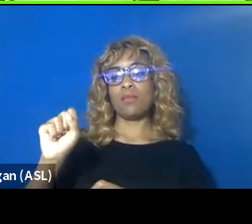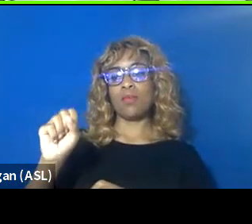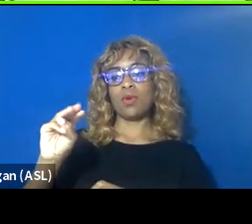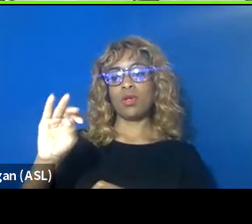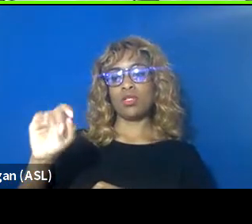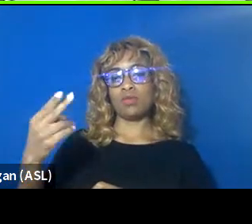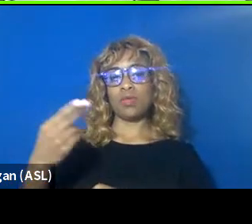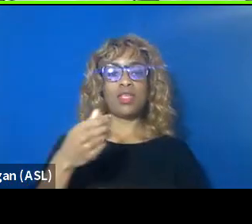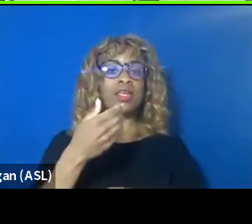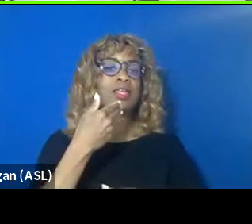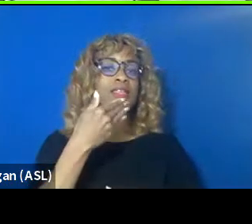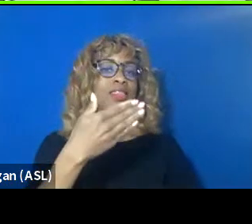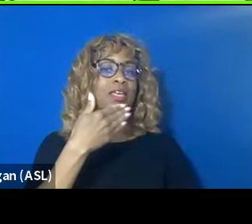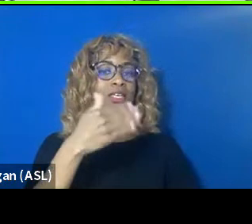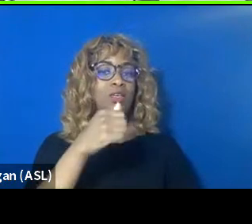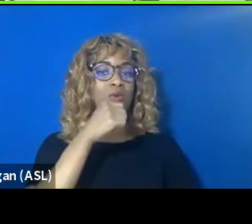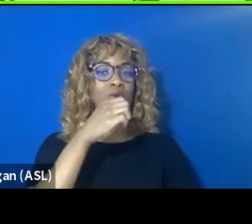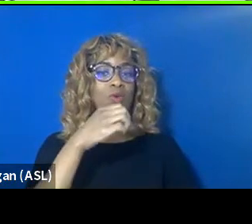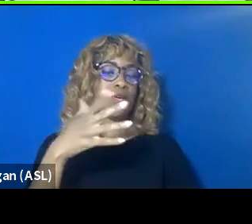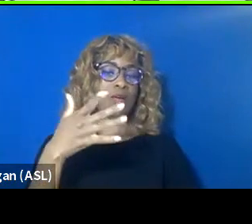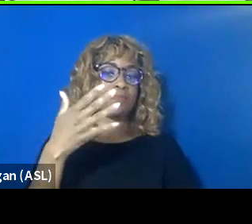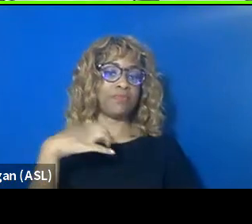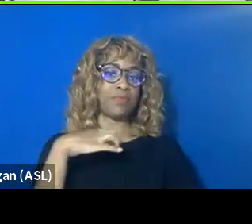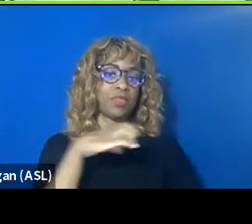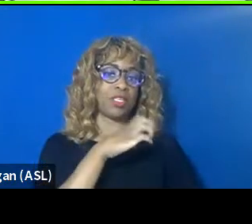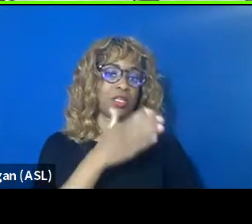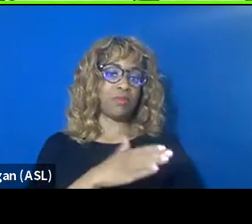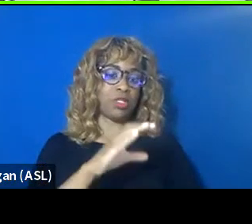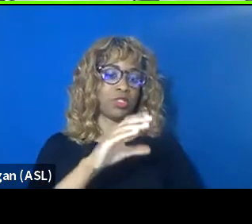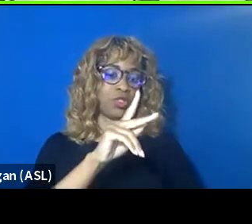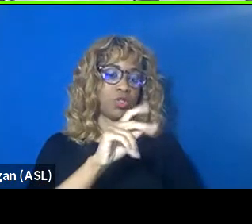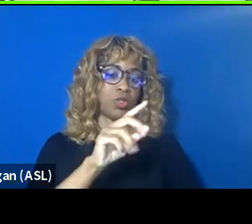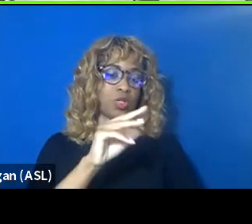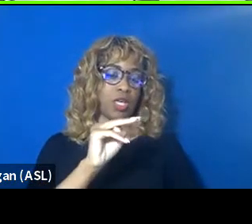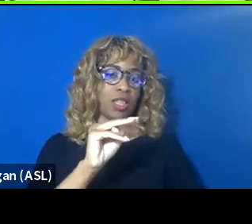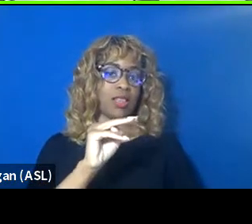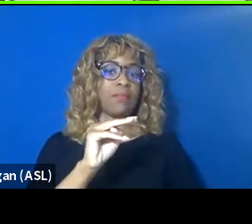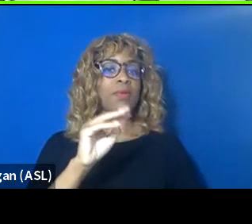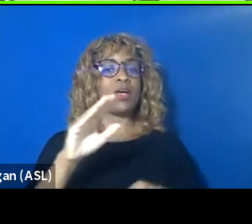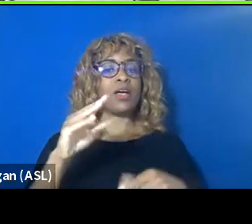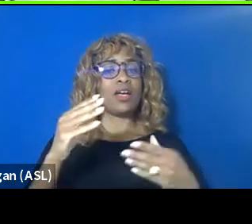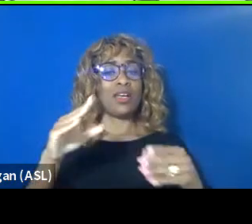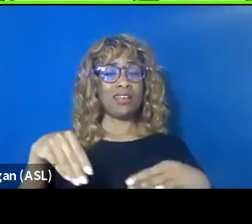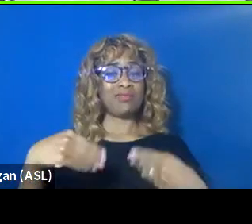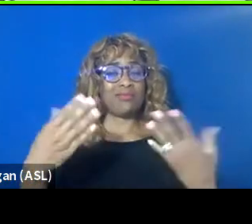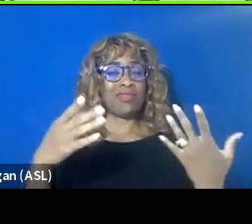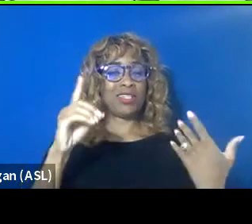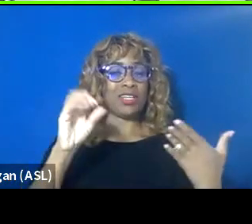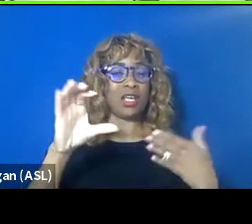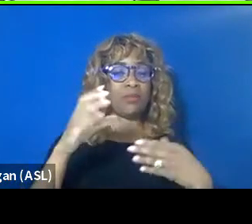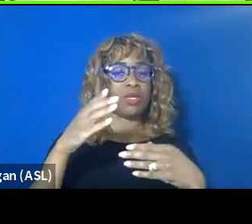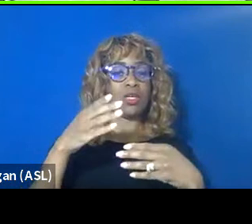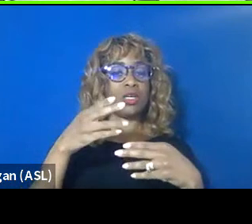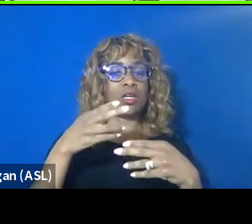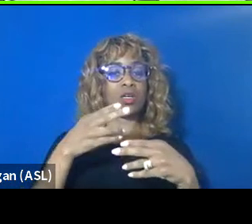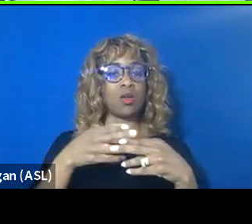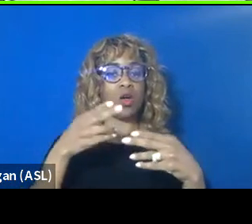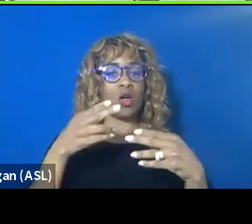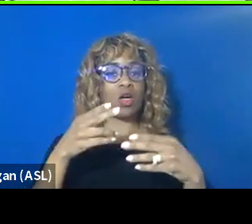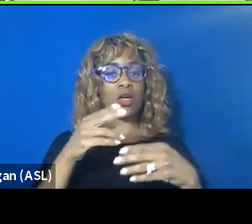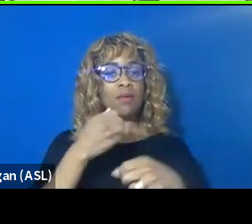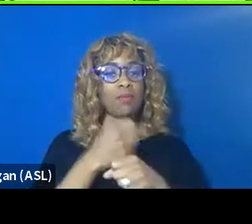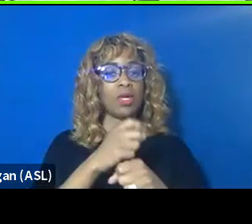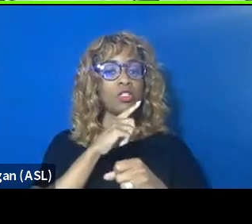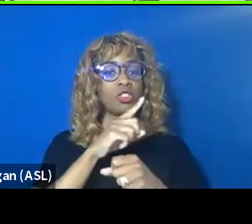Thank you, Commissioner Callum. I provided for the commissioners a document called Assuring Quorums and Notification